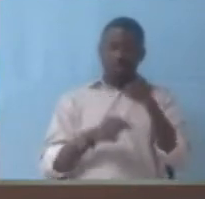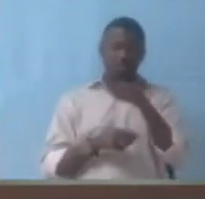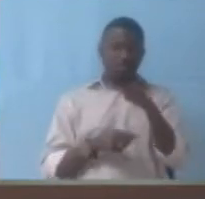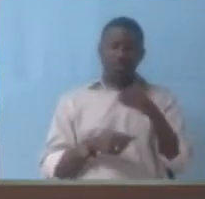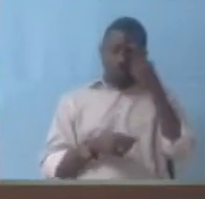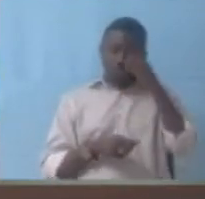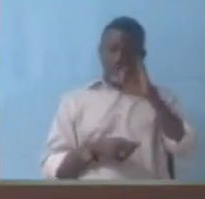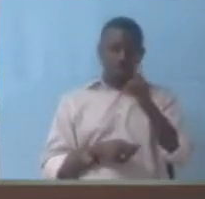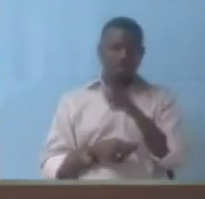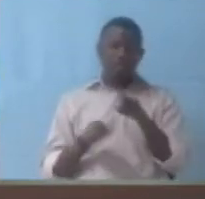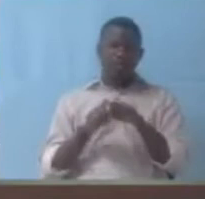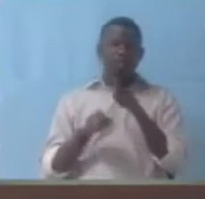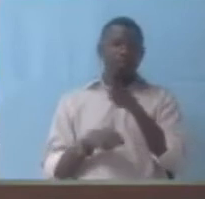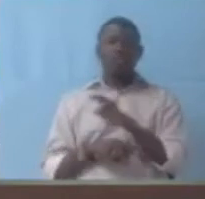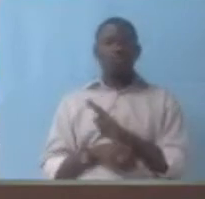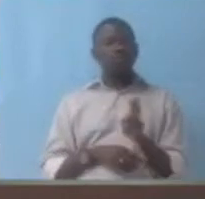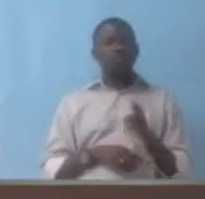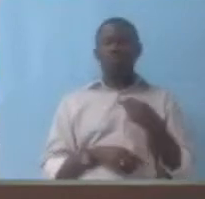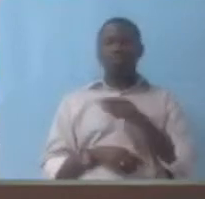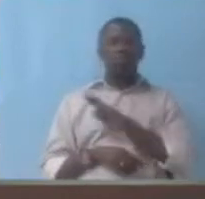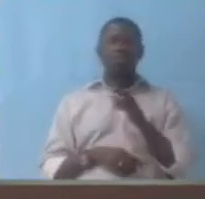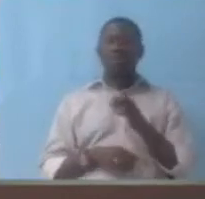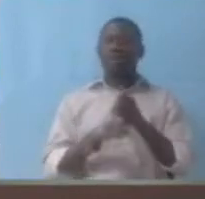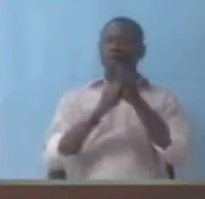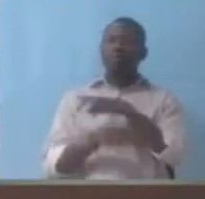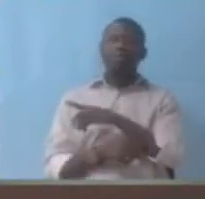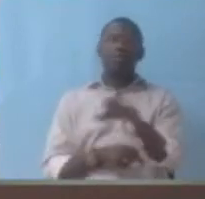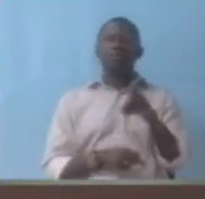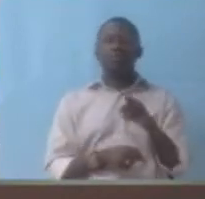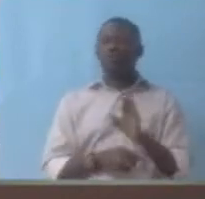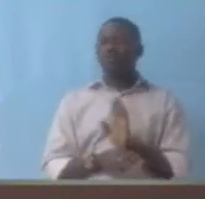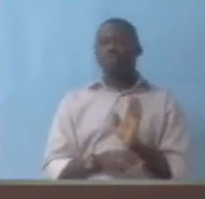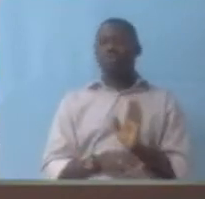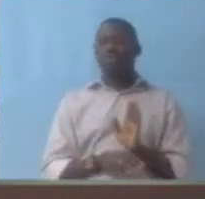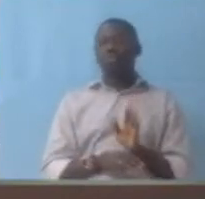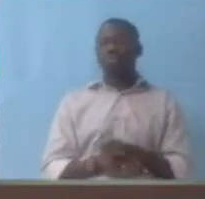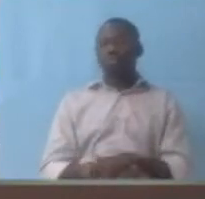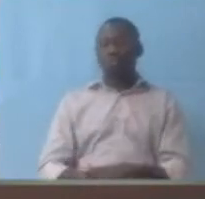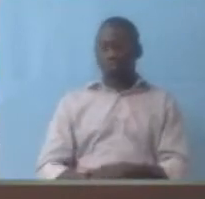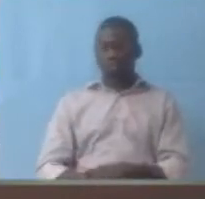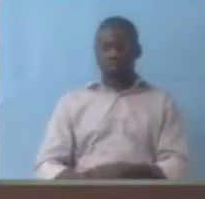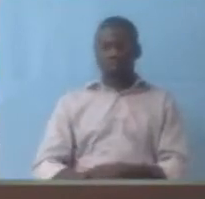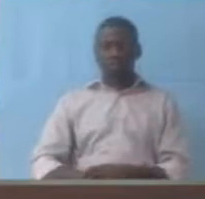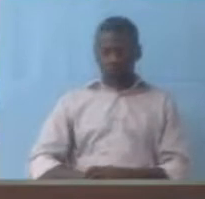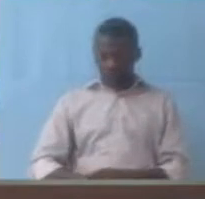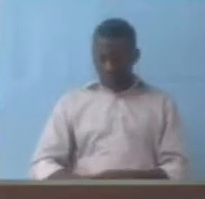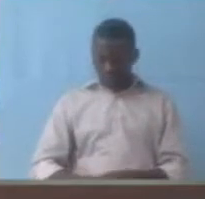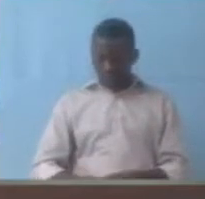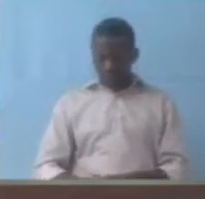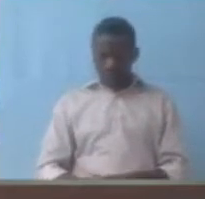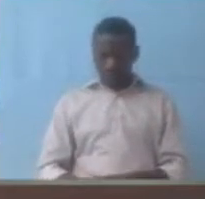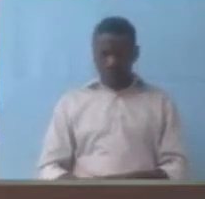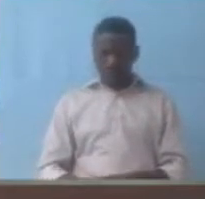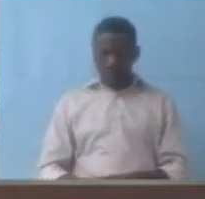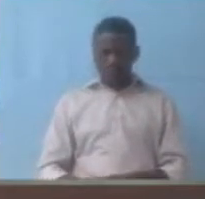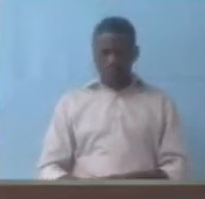it. Lo dinkira kafo nyinin karo kono kafo ko fa fodu ntele e mako e wukulu tamandola natara wole mude woto